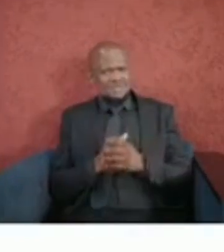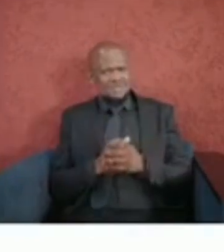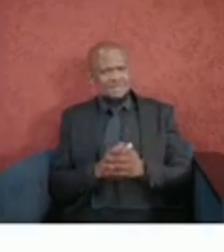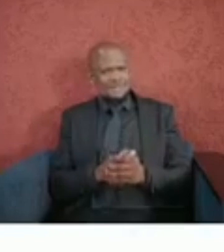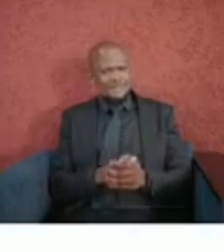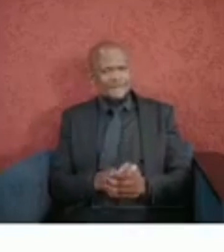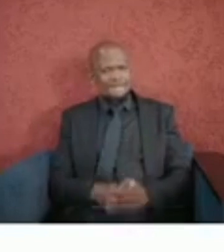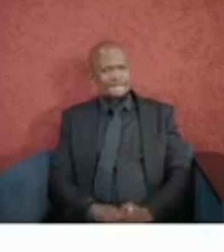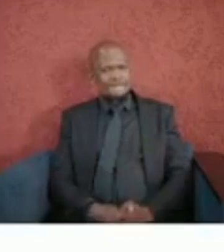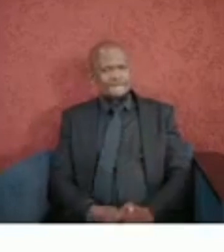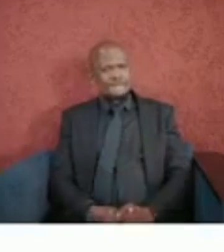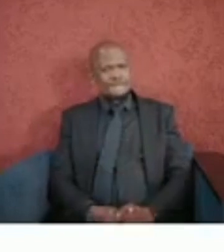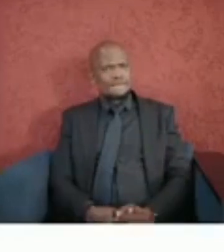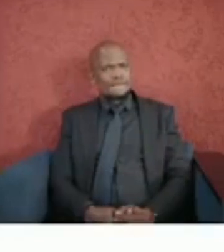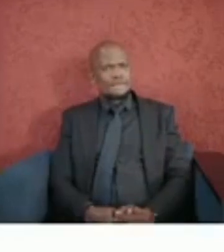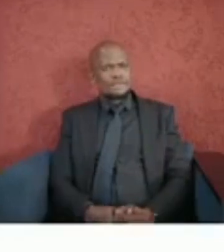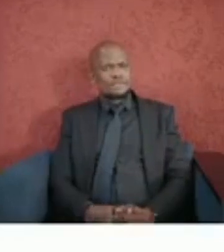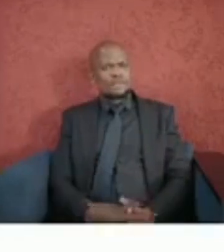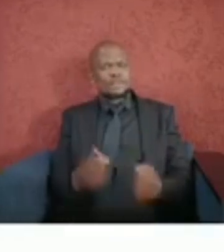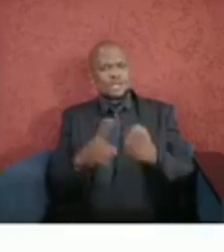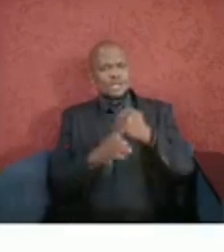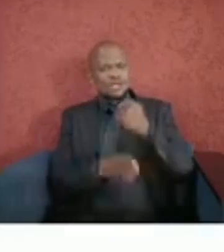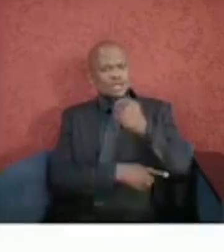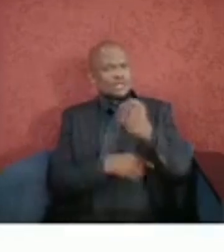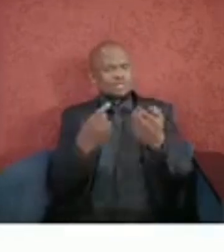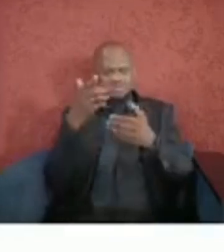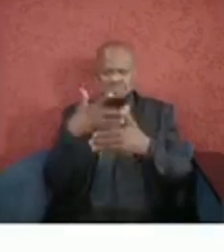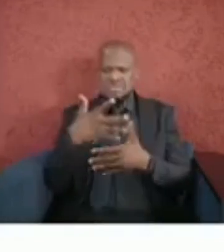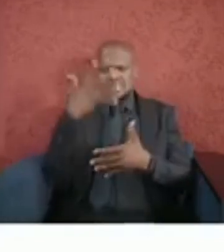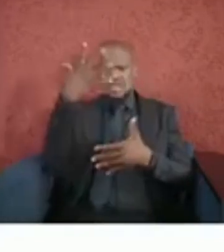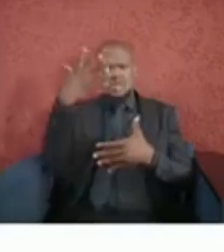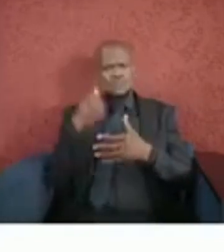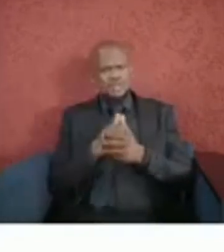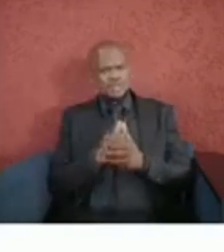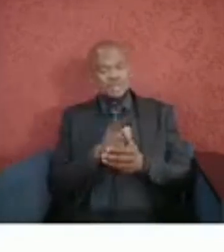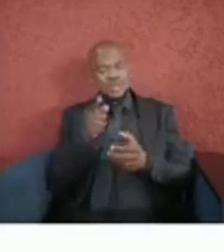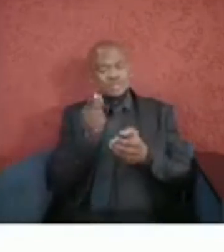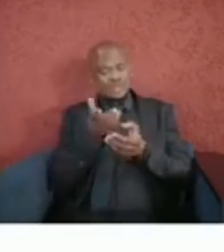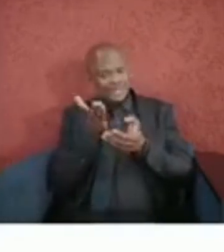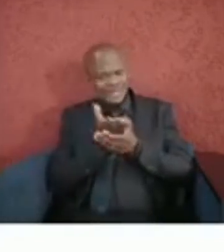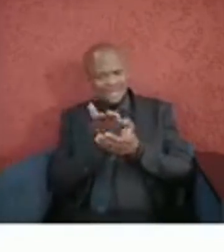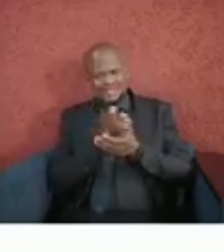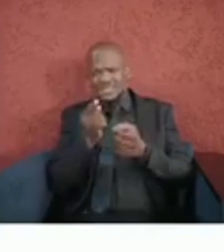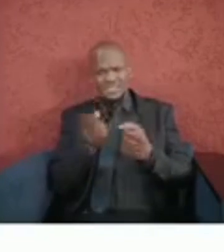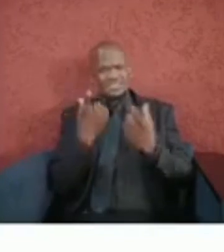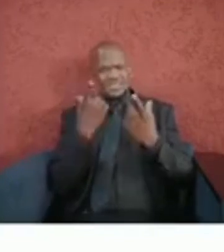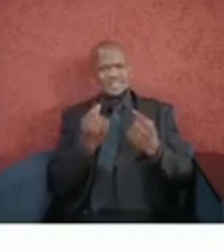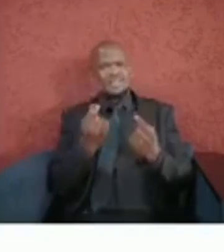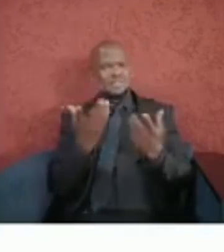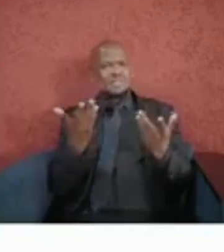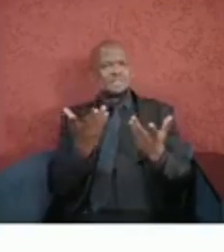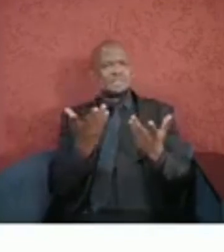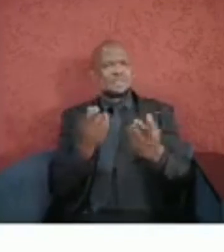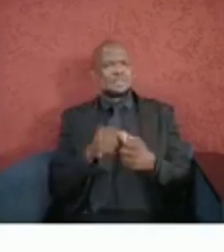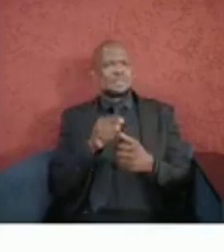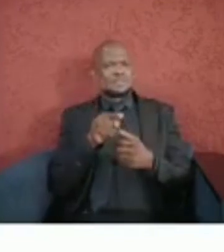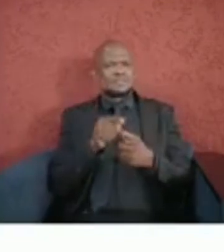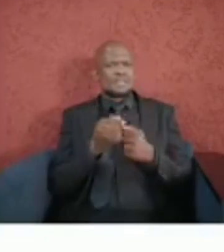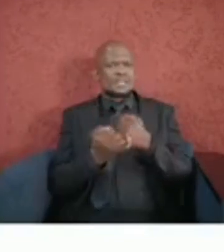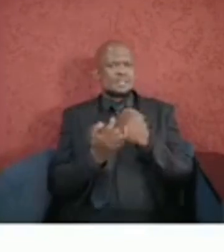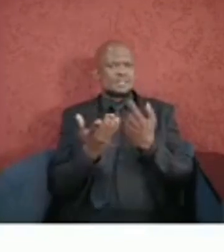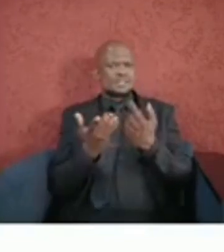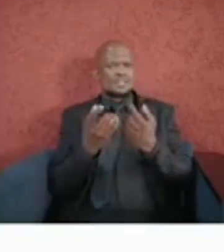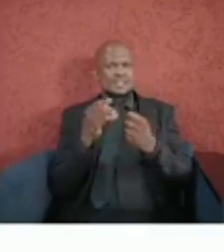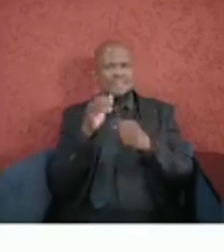Board. The last couple of slides, it's just in terms of the cases that we have dealt with. In this current financial year,